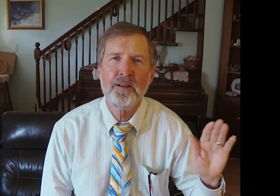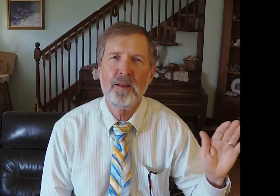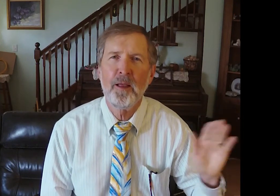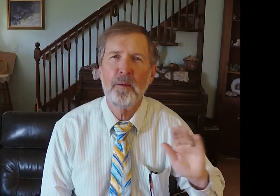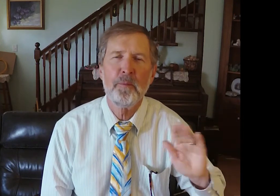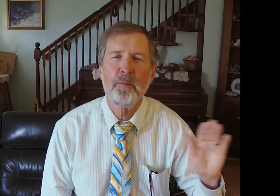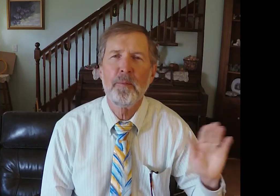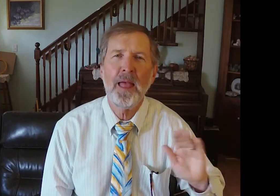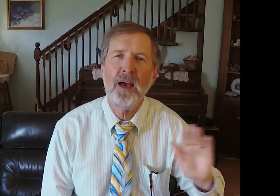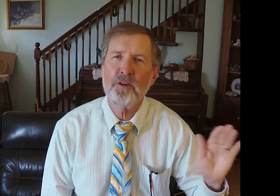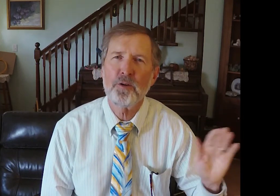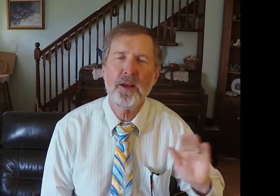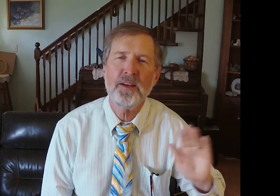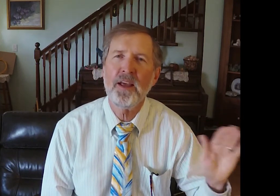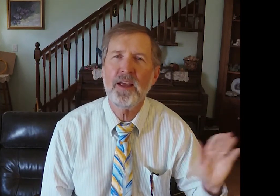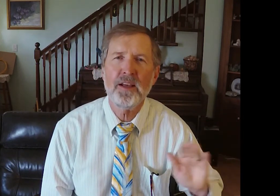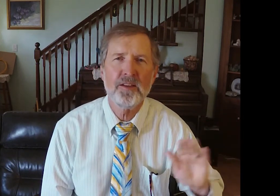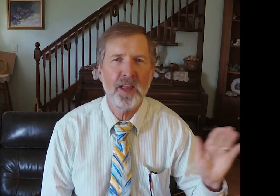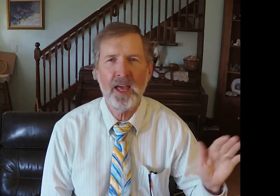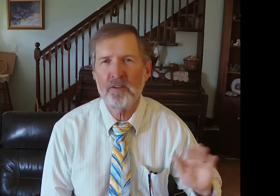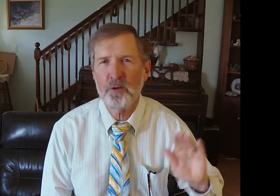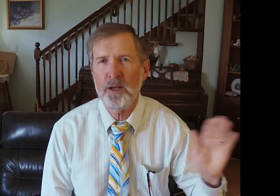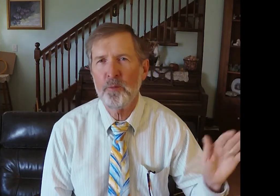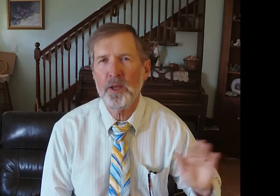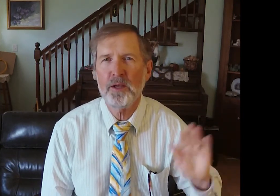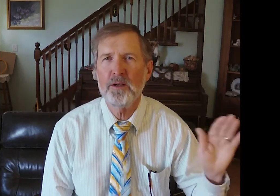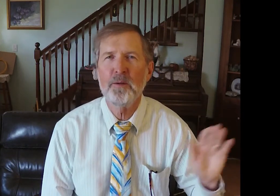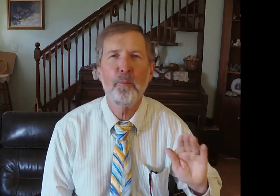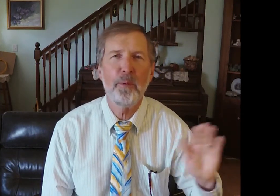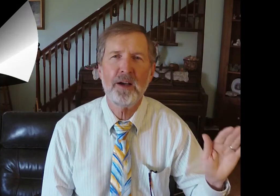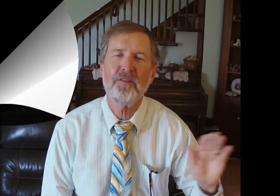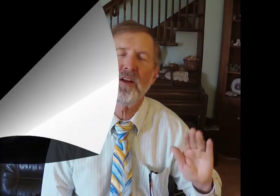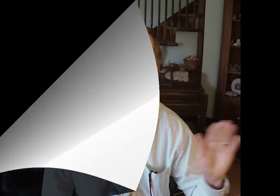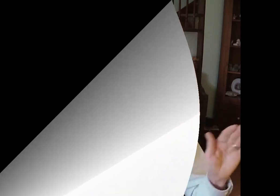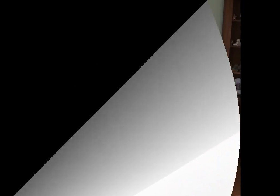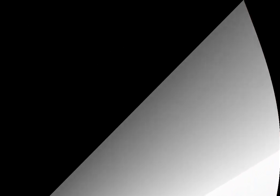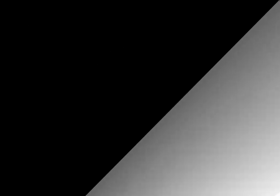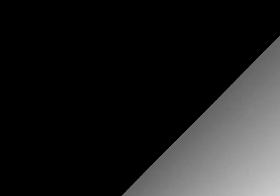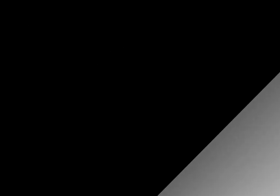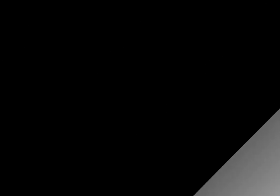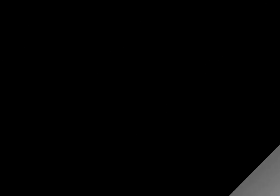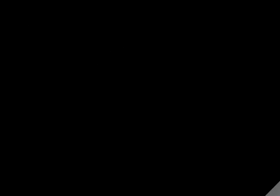Have a great day. Have a great week. Bye for now.